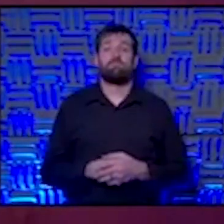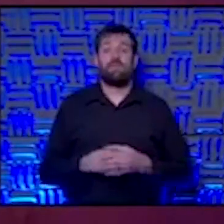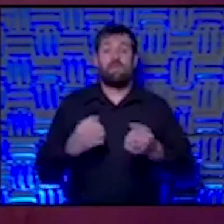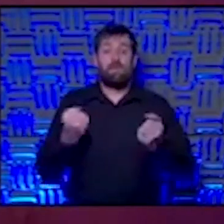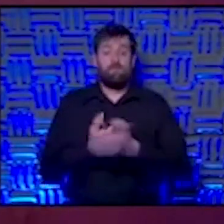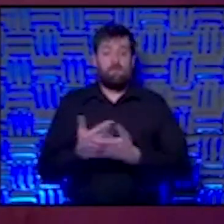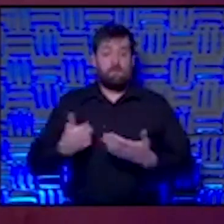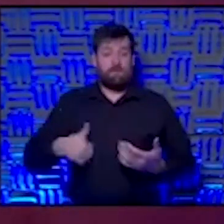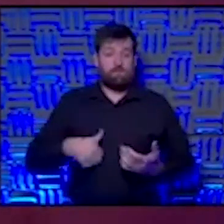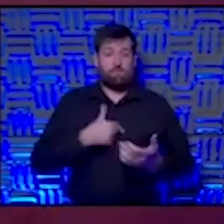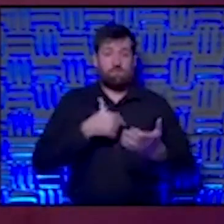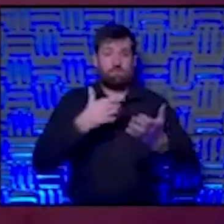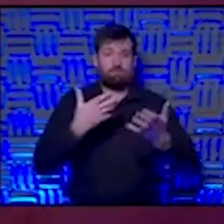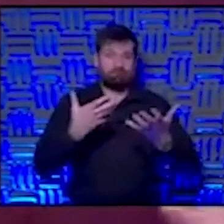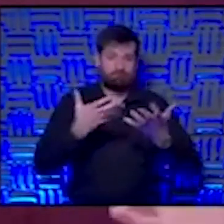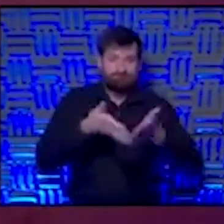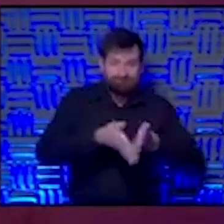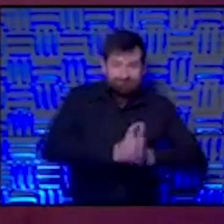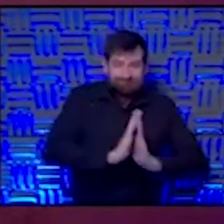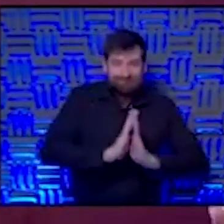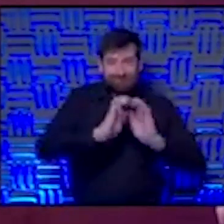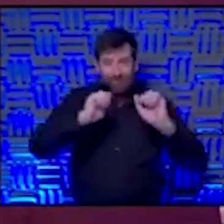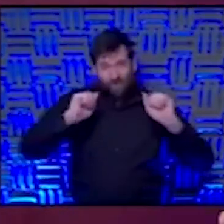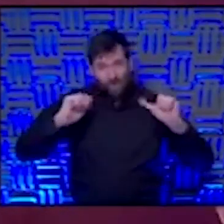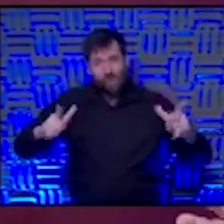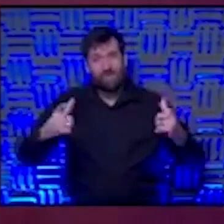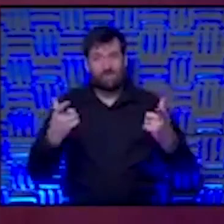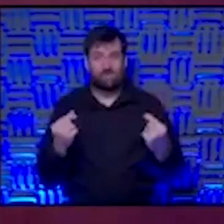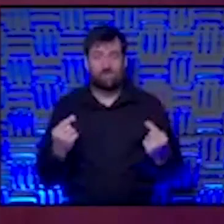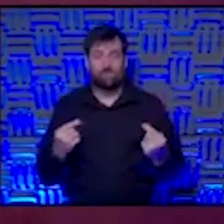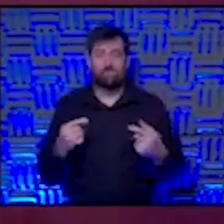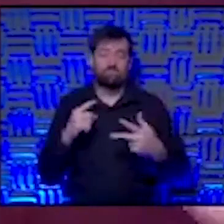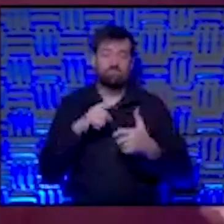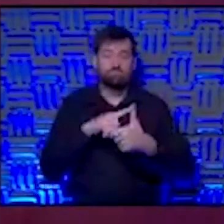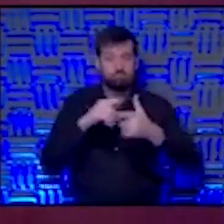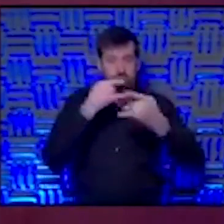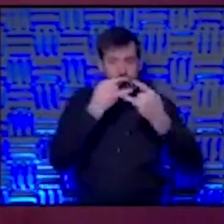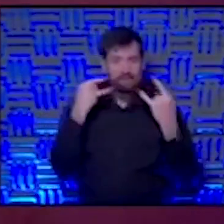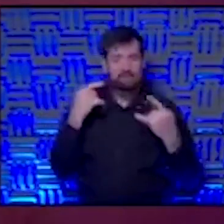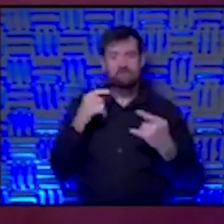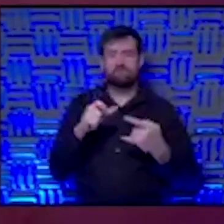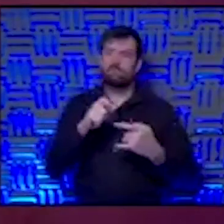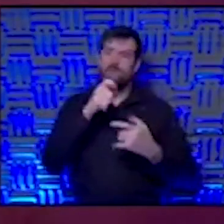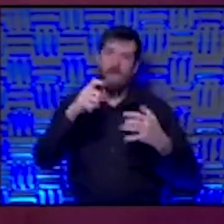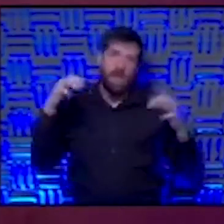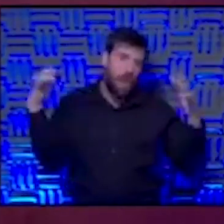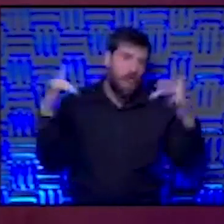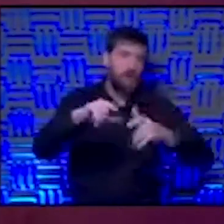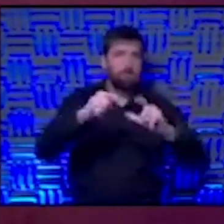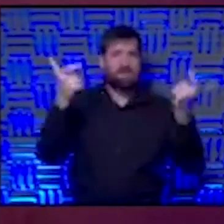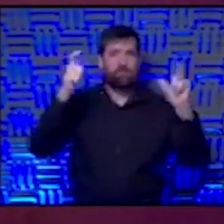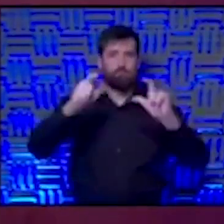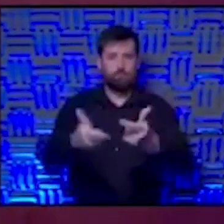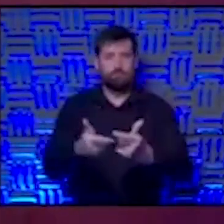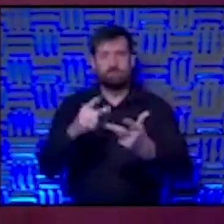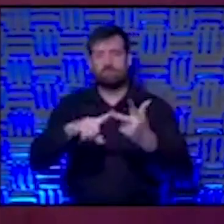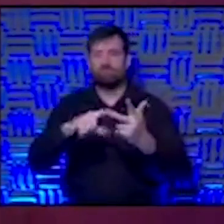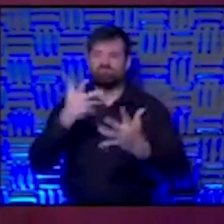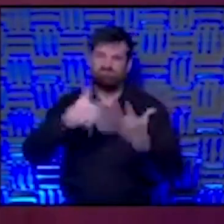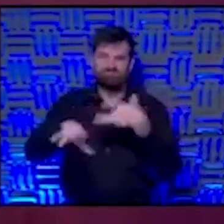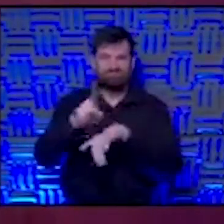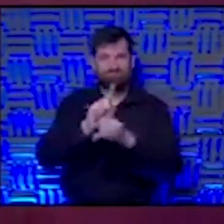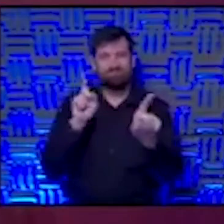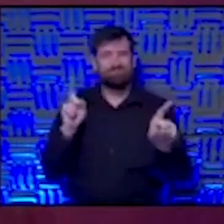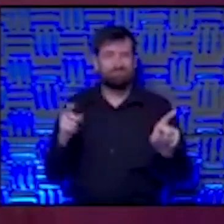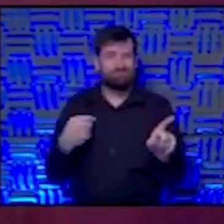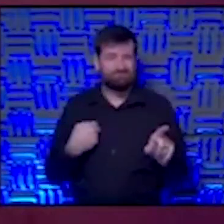we are asking all of us to do, right? So masking, not being in large groups, physically distancing, those are